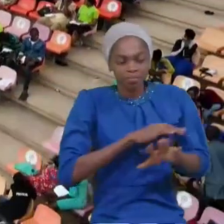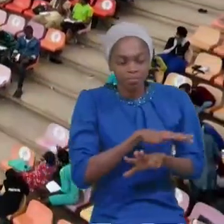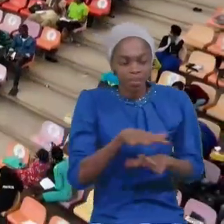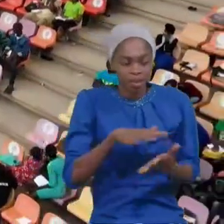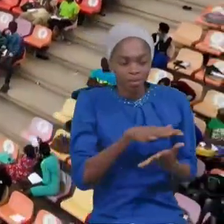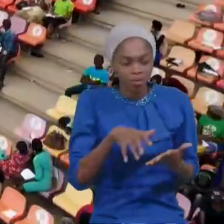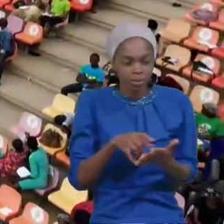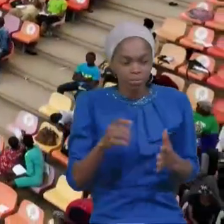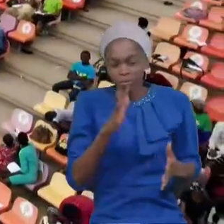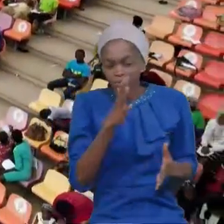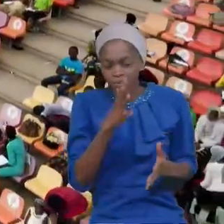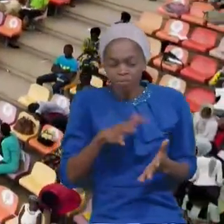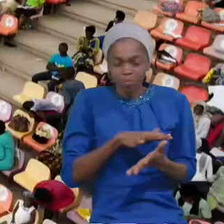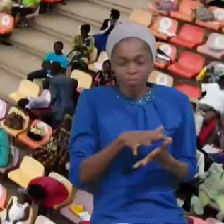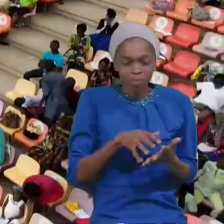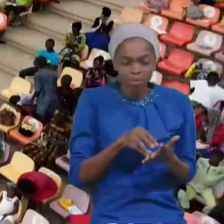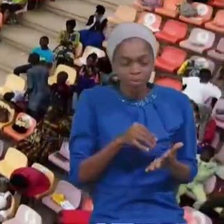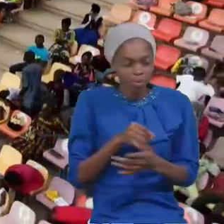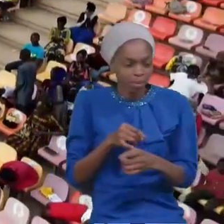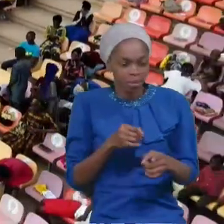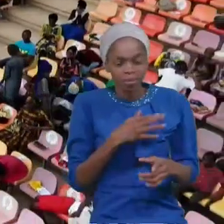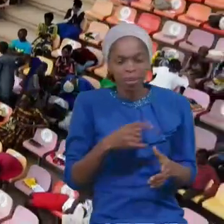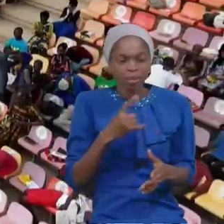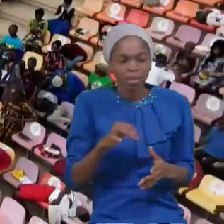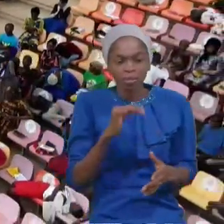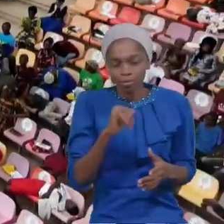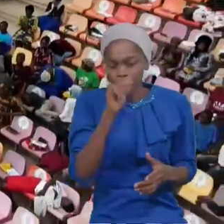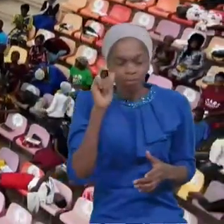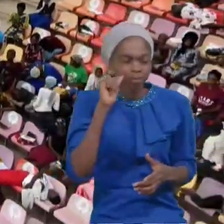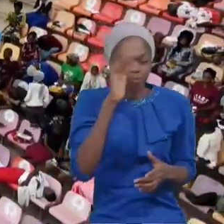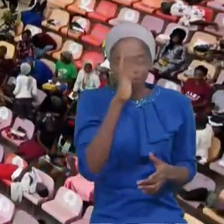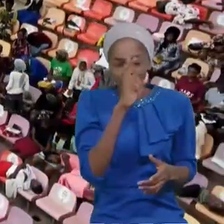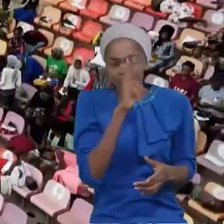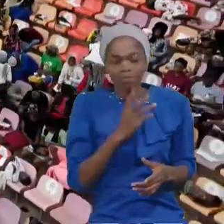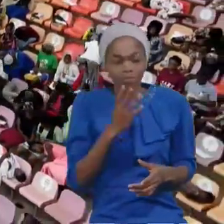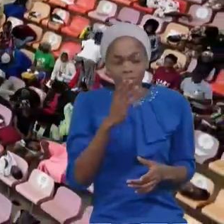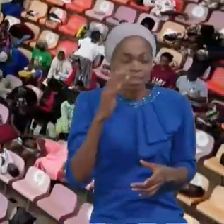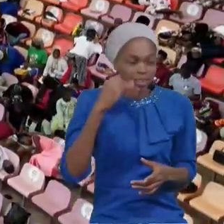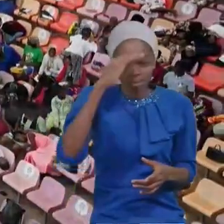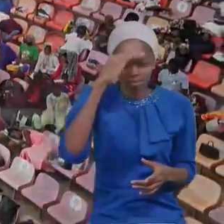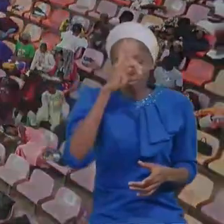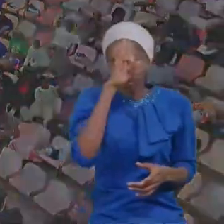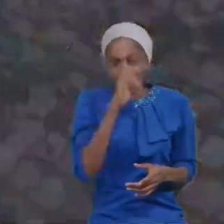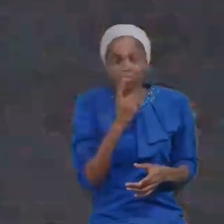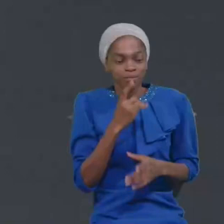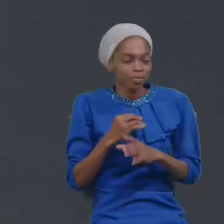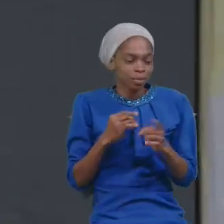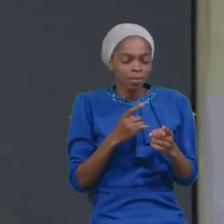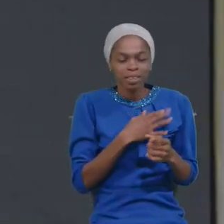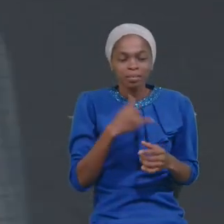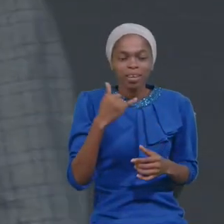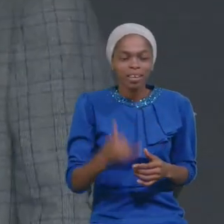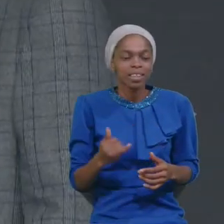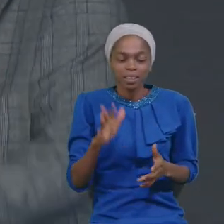Bachelors among them. Married or married among them. They crossed over. And Pharaoh said, chariots